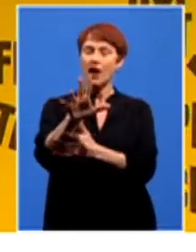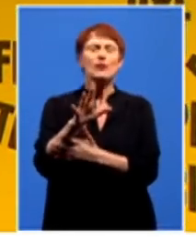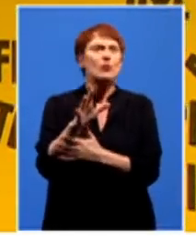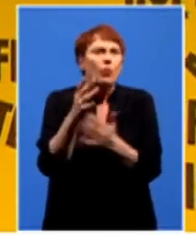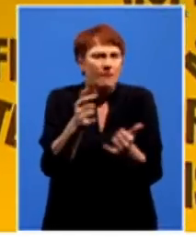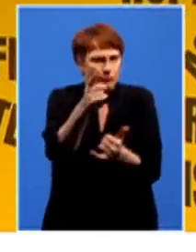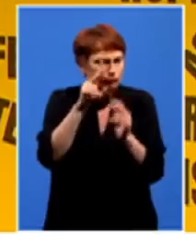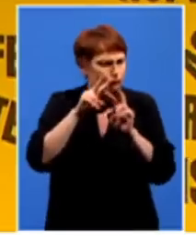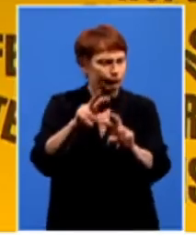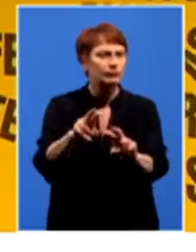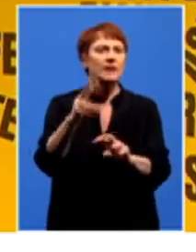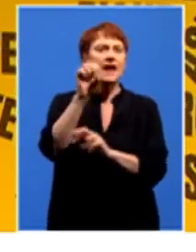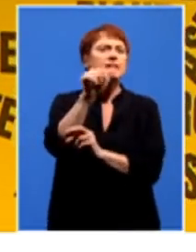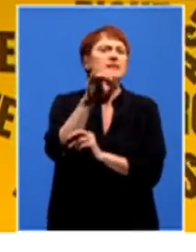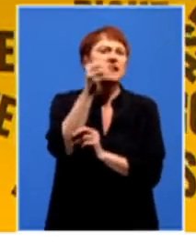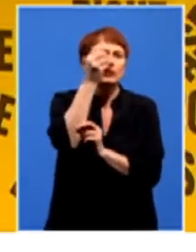do that at